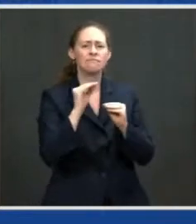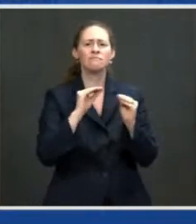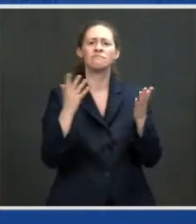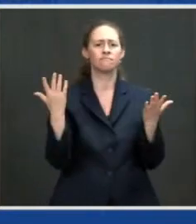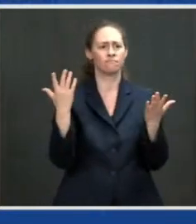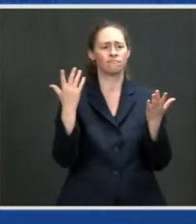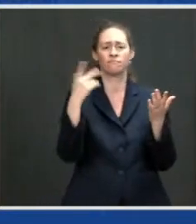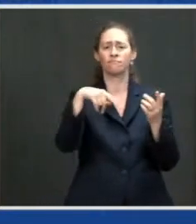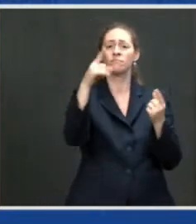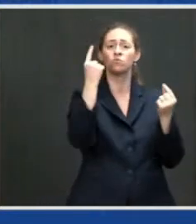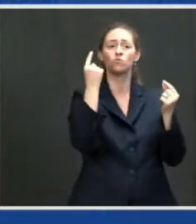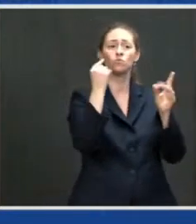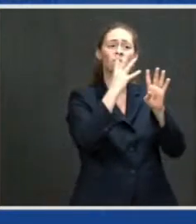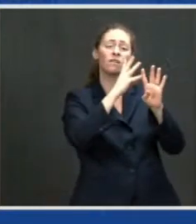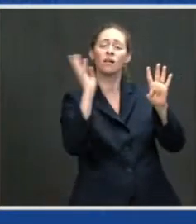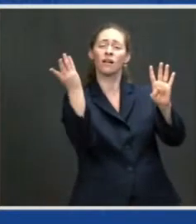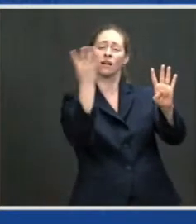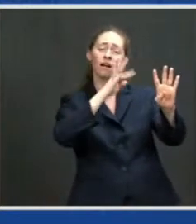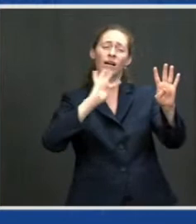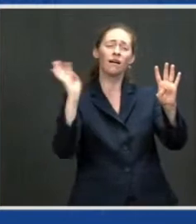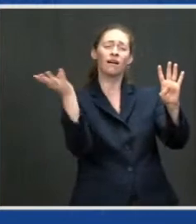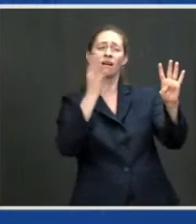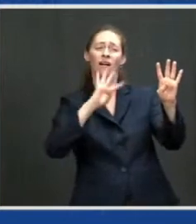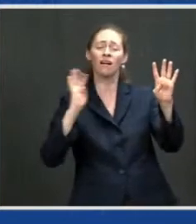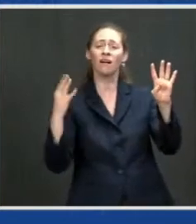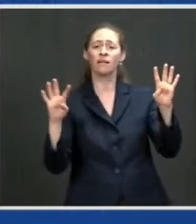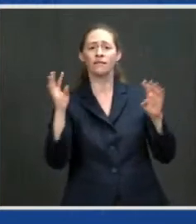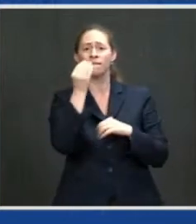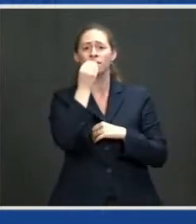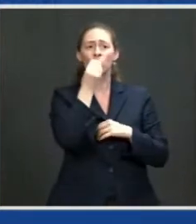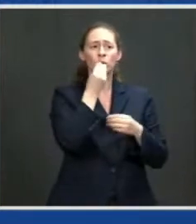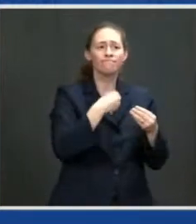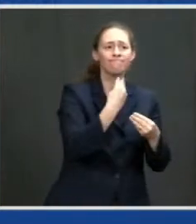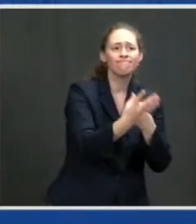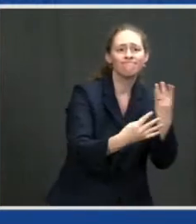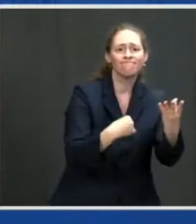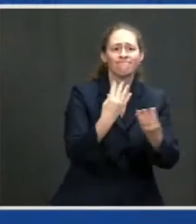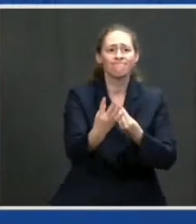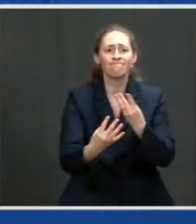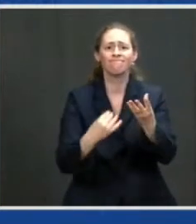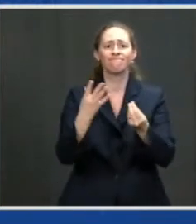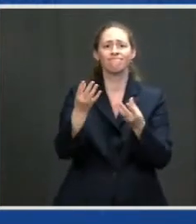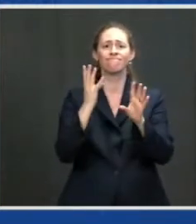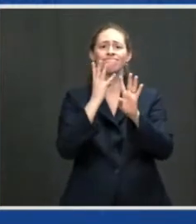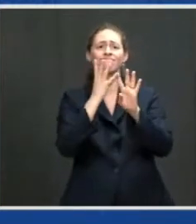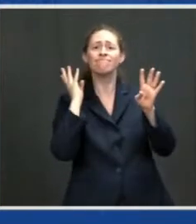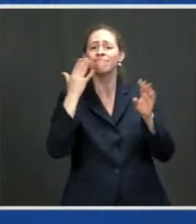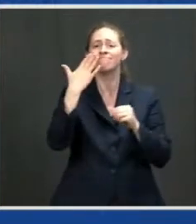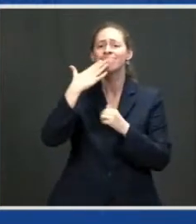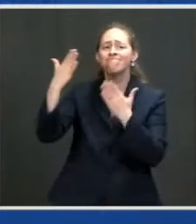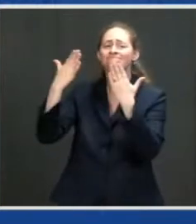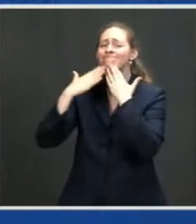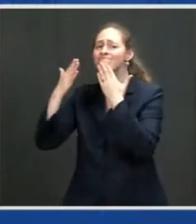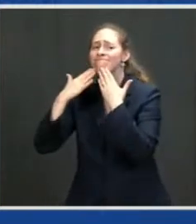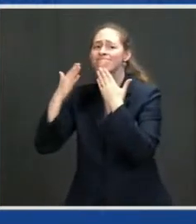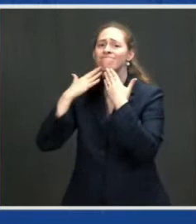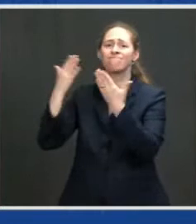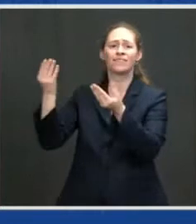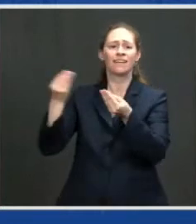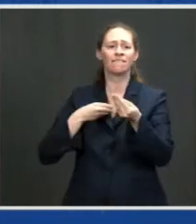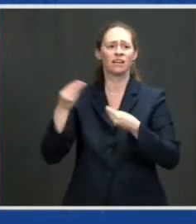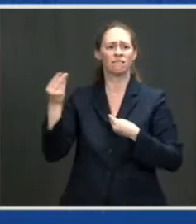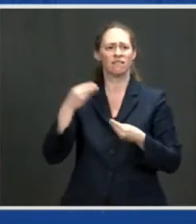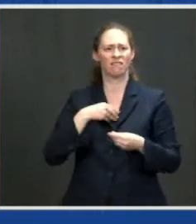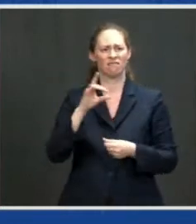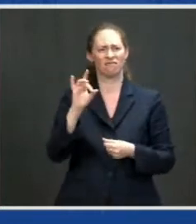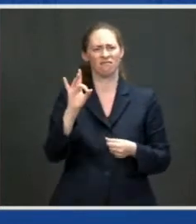miles, going into a stadium to get someone to put a box of food in their trunk. People who never, ever, ever, ever, ever, ever,